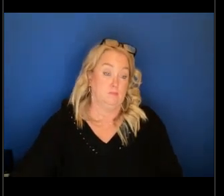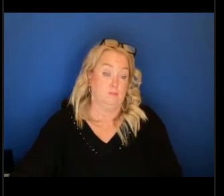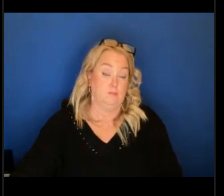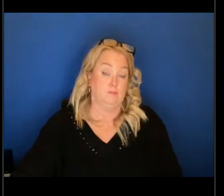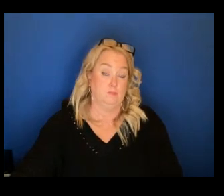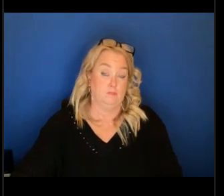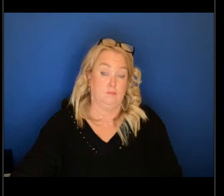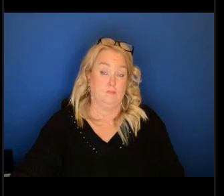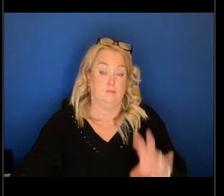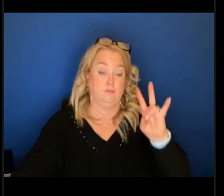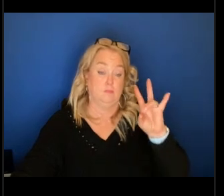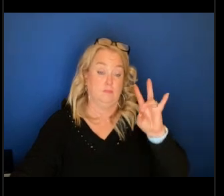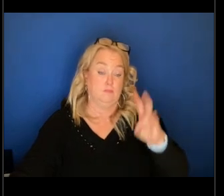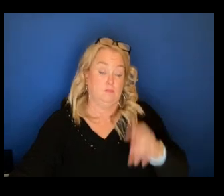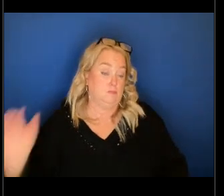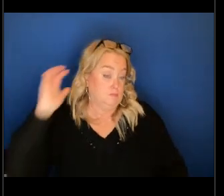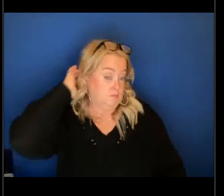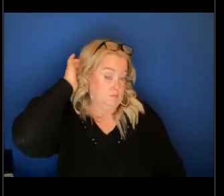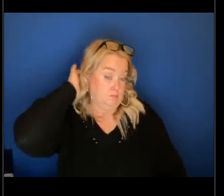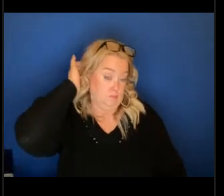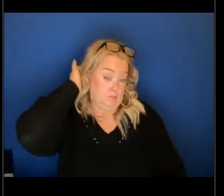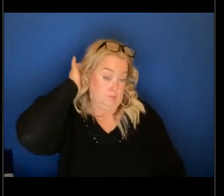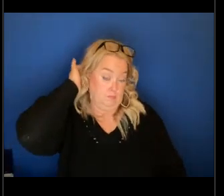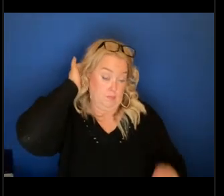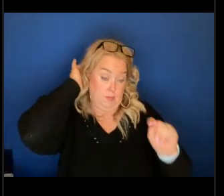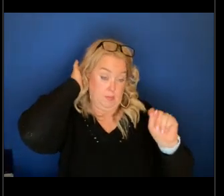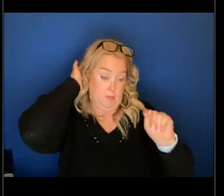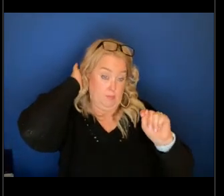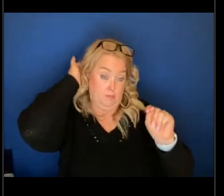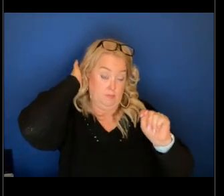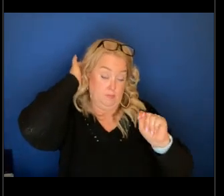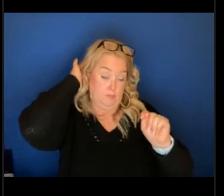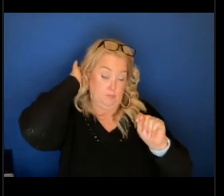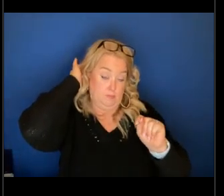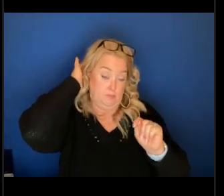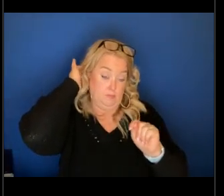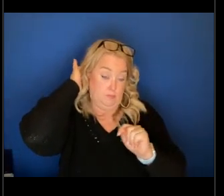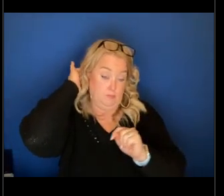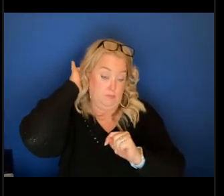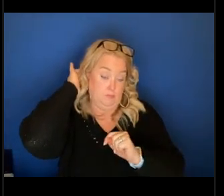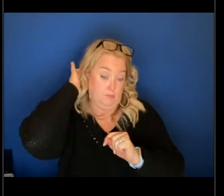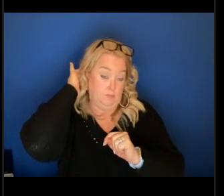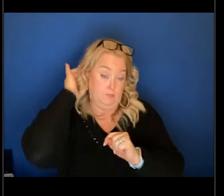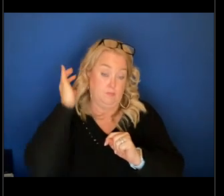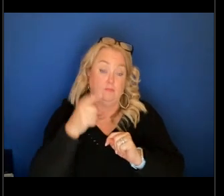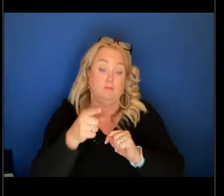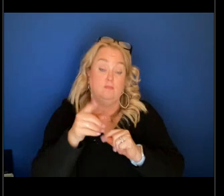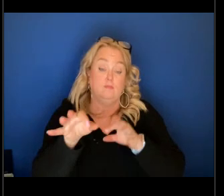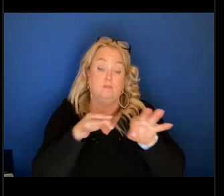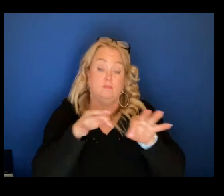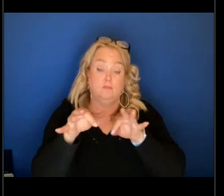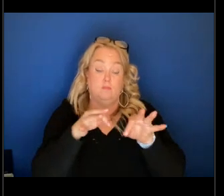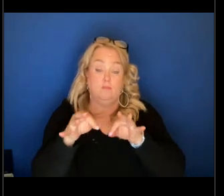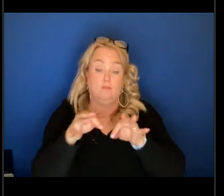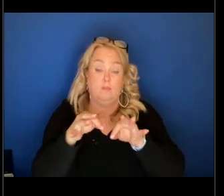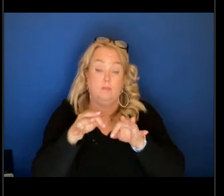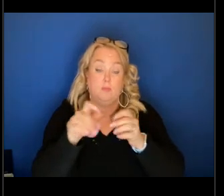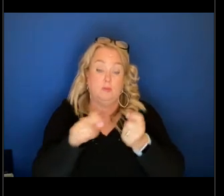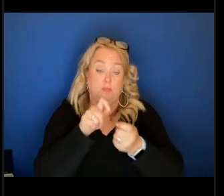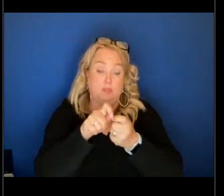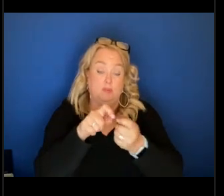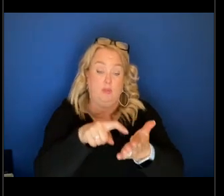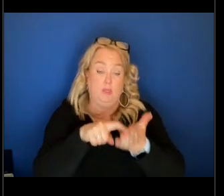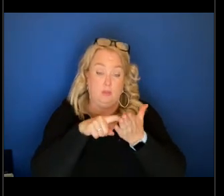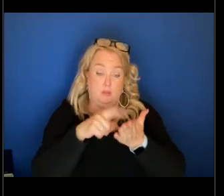Requirement 7, usable bathrooms. The guidelines also provide specifications